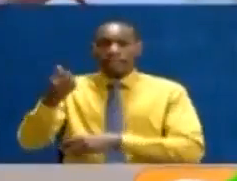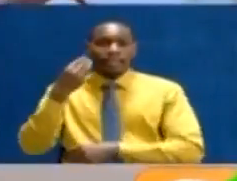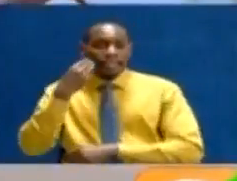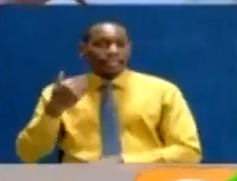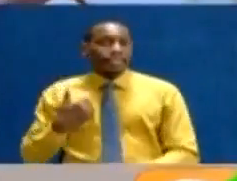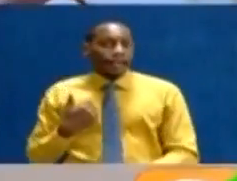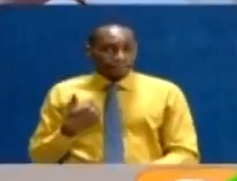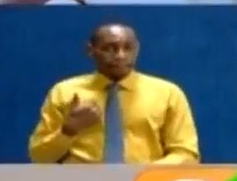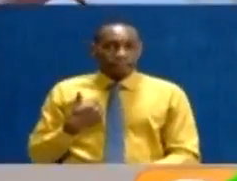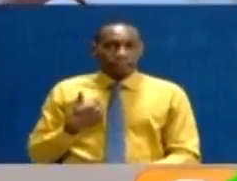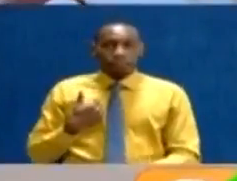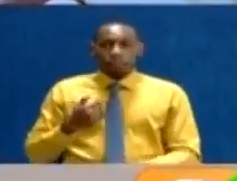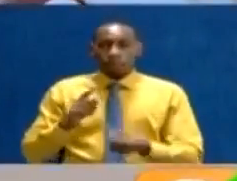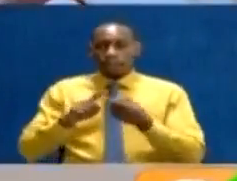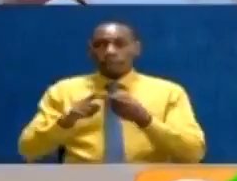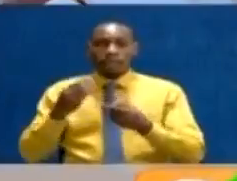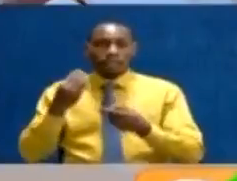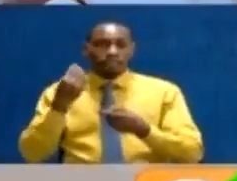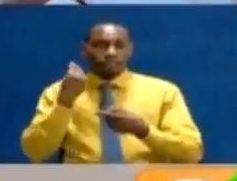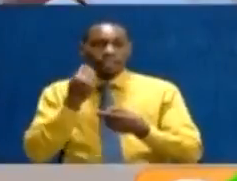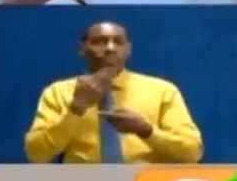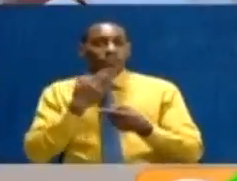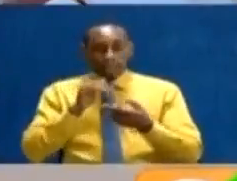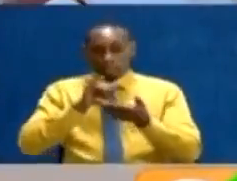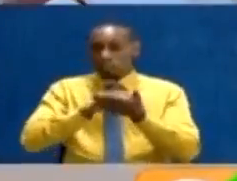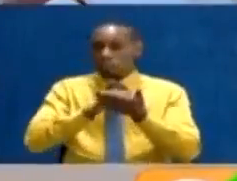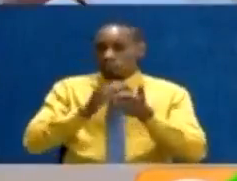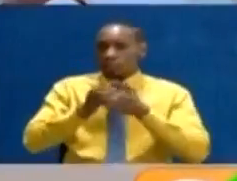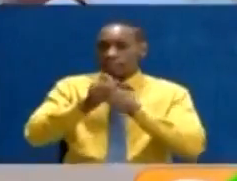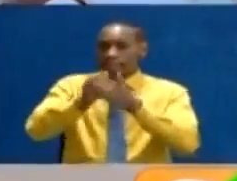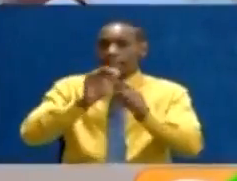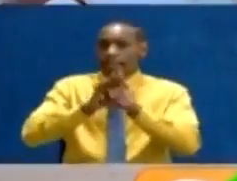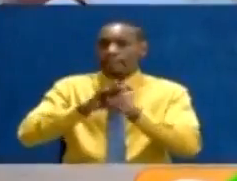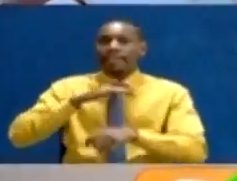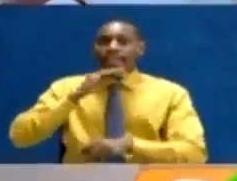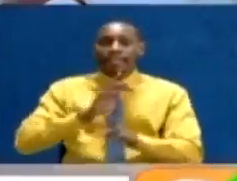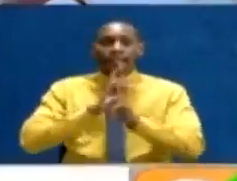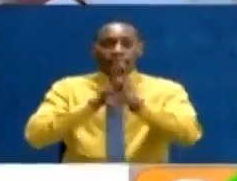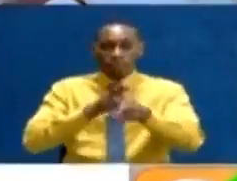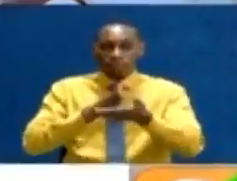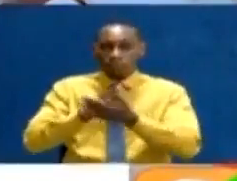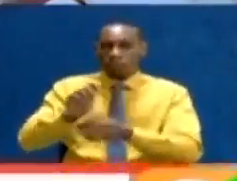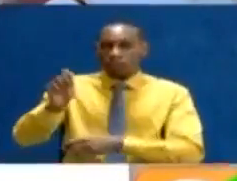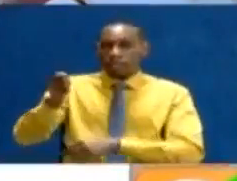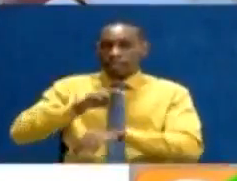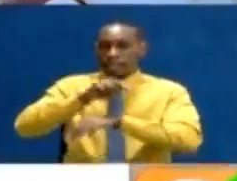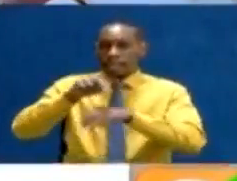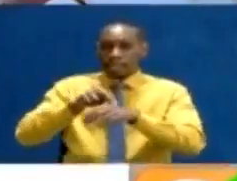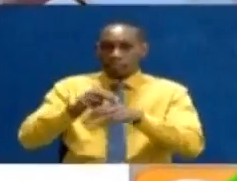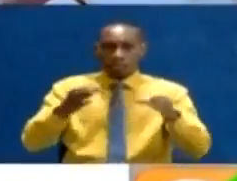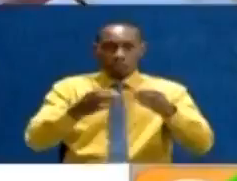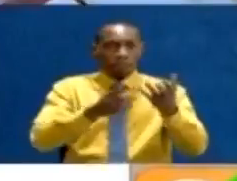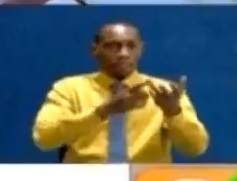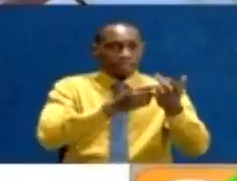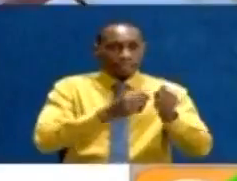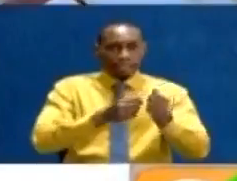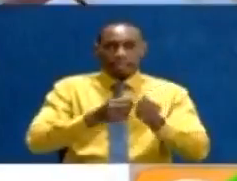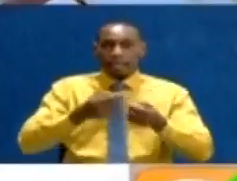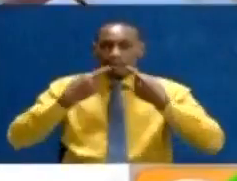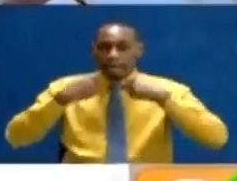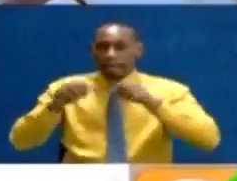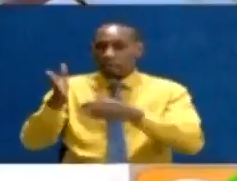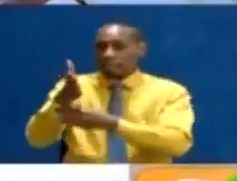pre-existing conditions, with diabetes being the leading cause of the deaths. A report by the Kenya National Bureau of Statistics